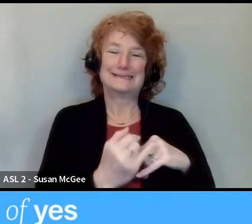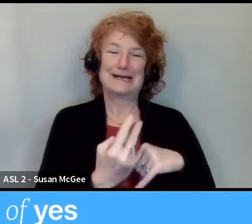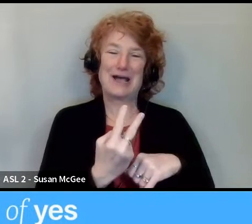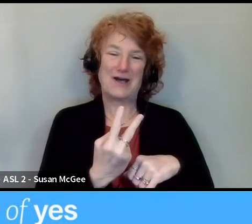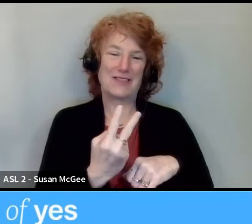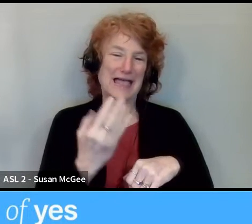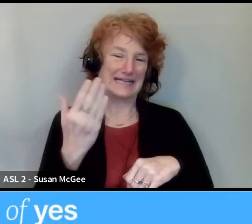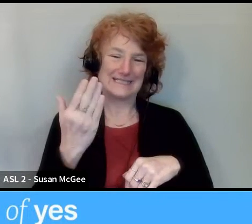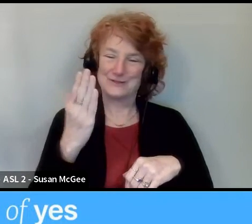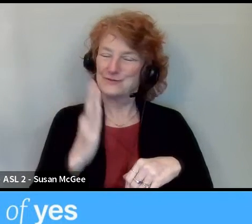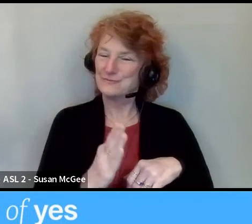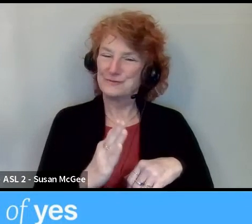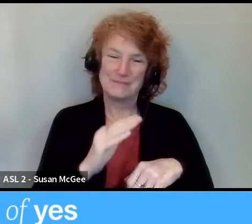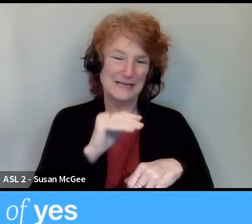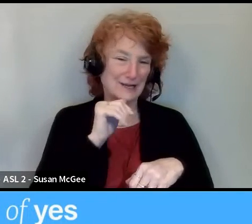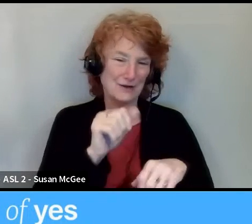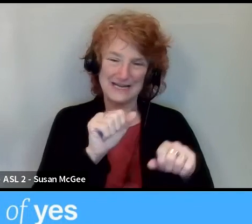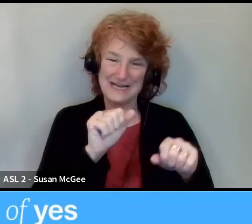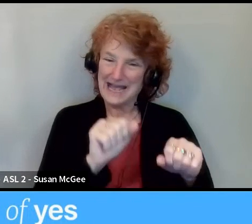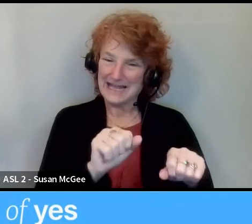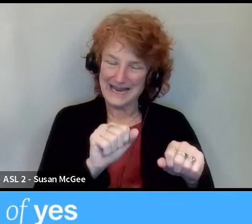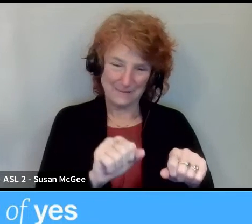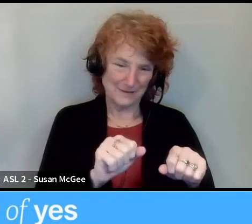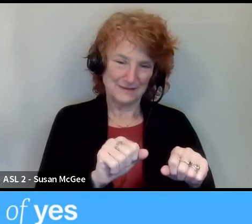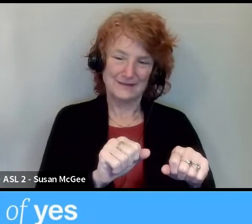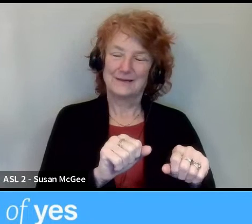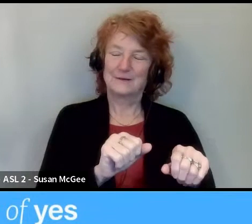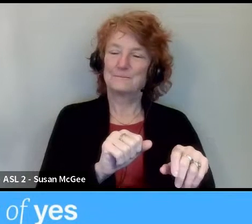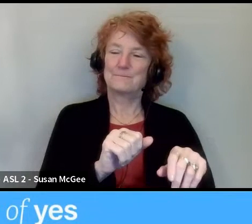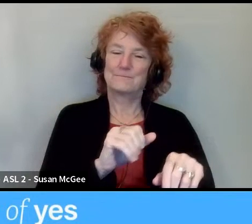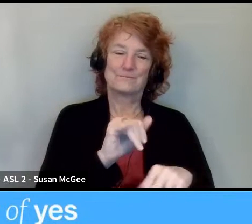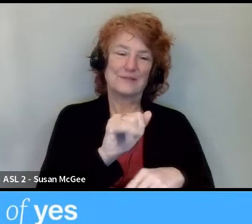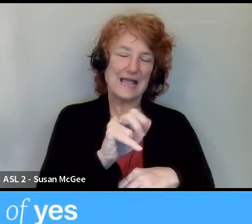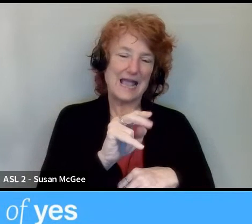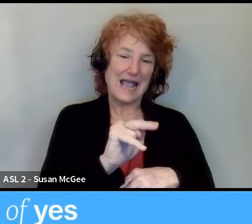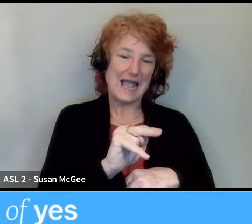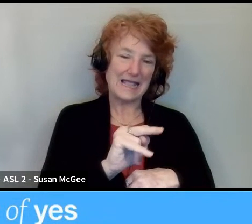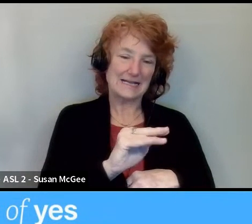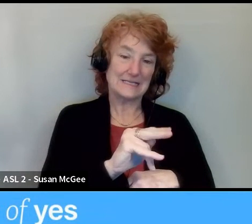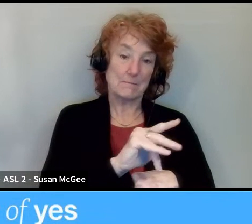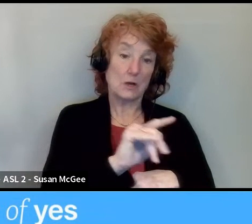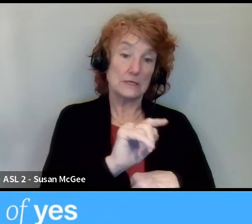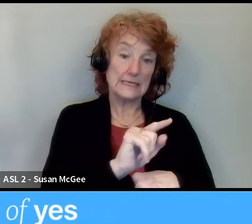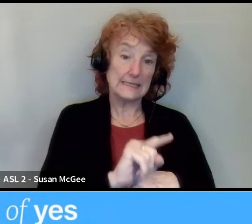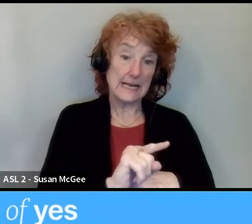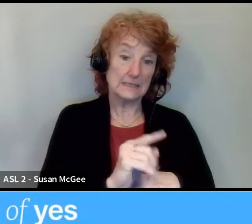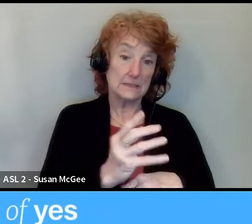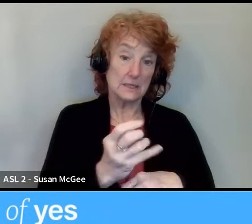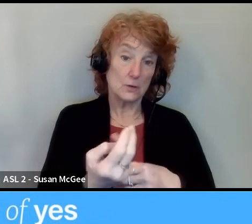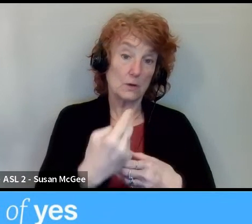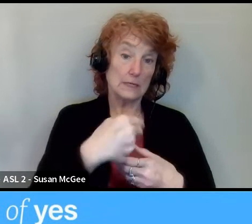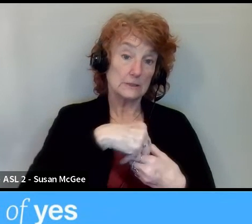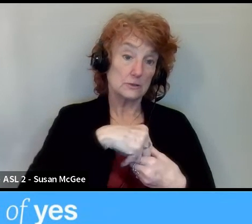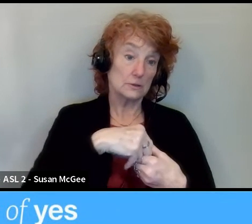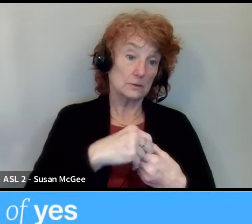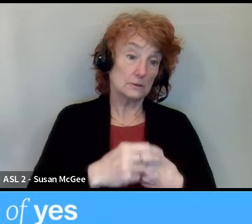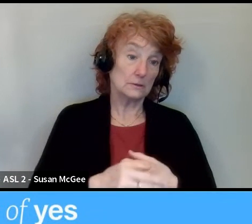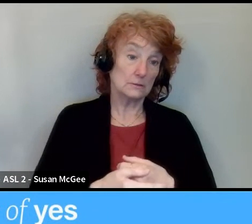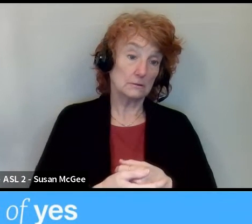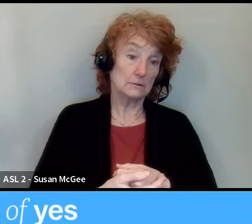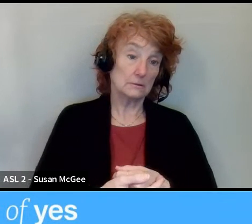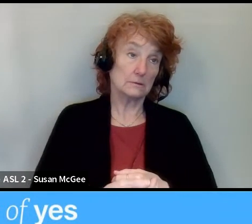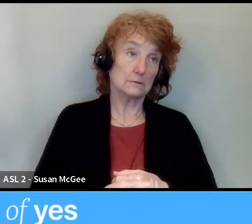able to speak and we had a couple of late additions, Allison Martinez, do you want to join us?